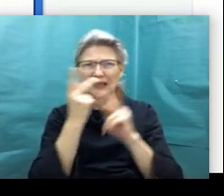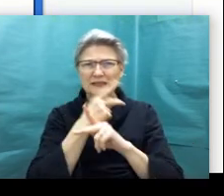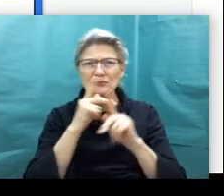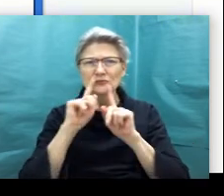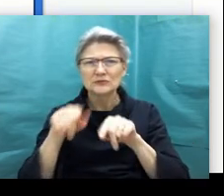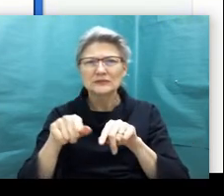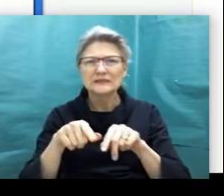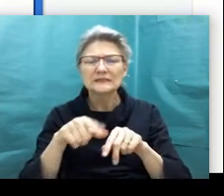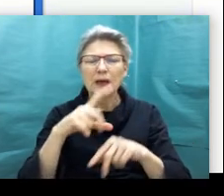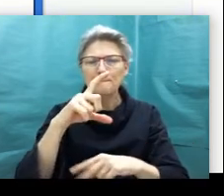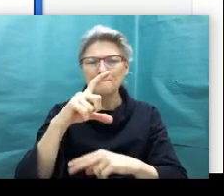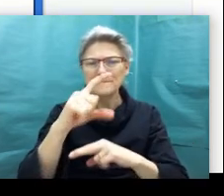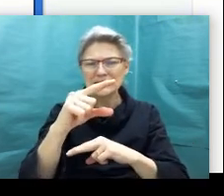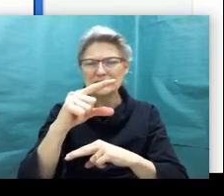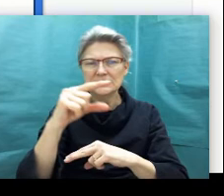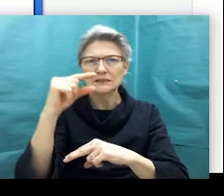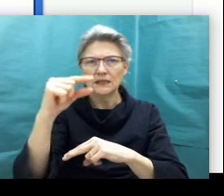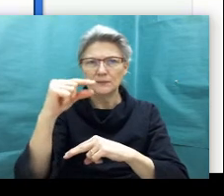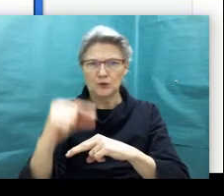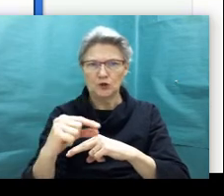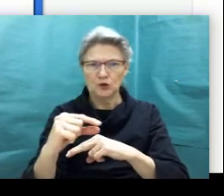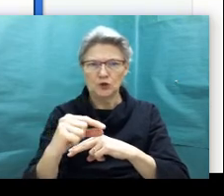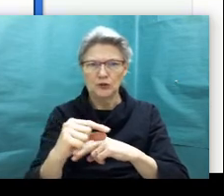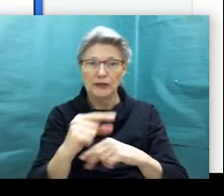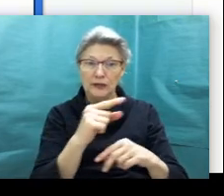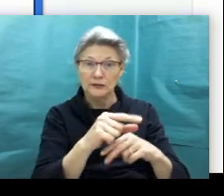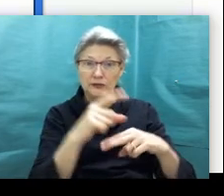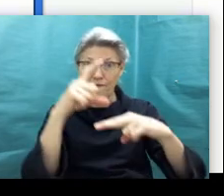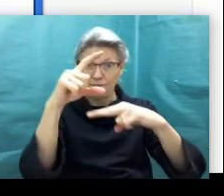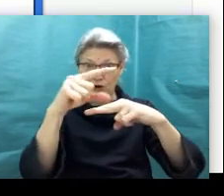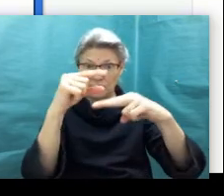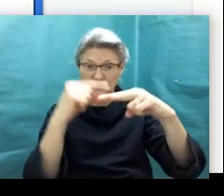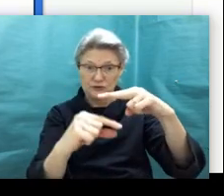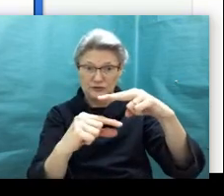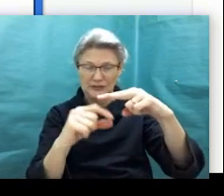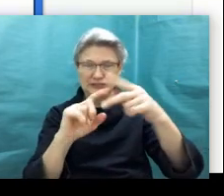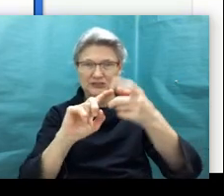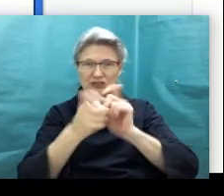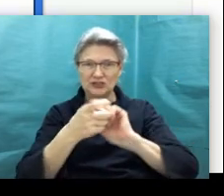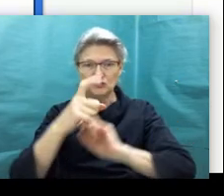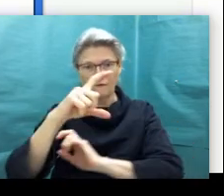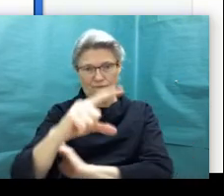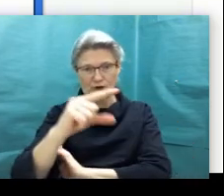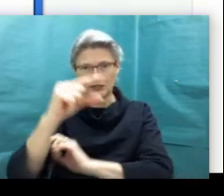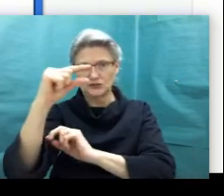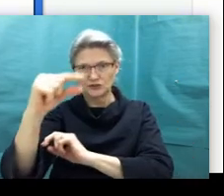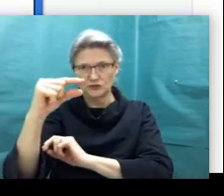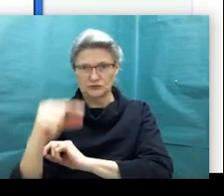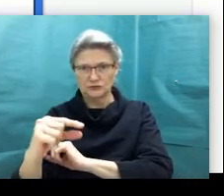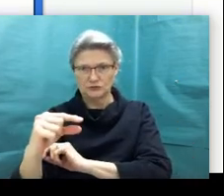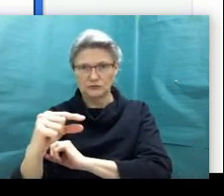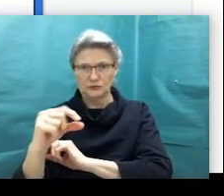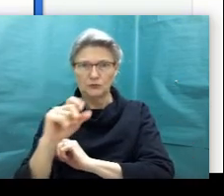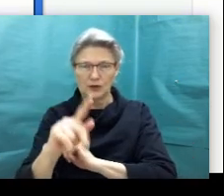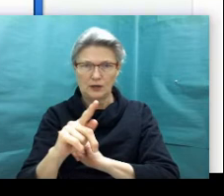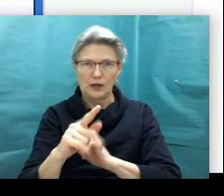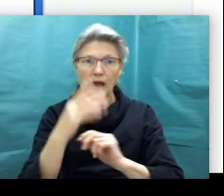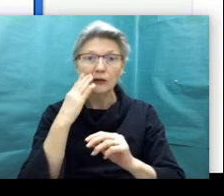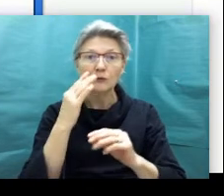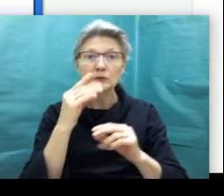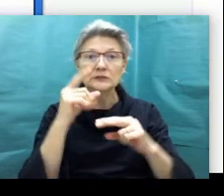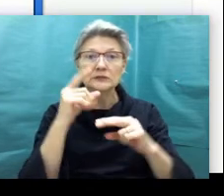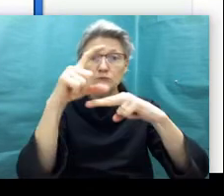number. So here I have it written as a fraction greater than 1. So now I need to turn this into a mixed number. I know that it's greater